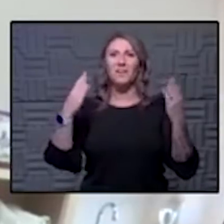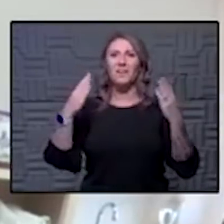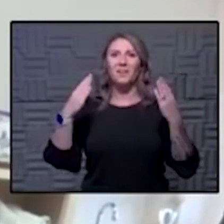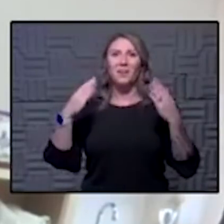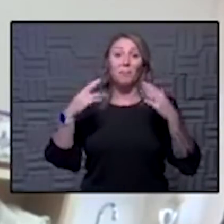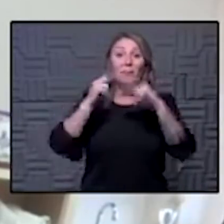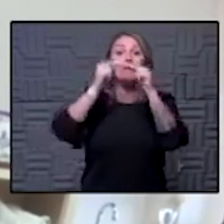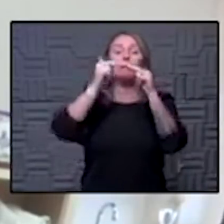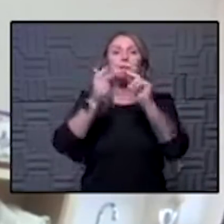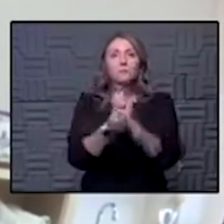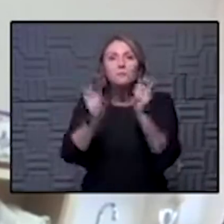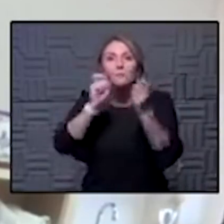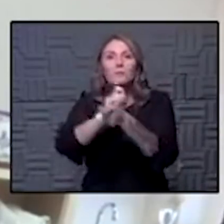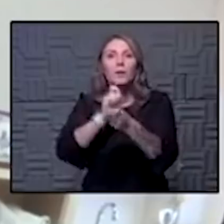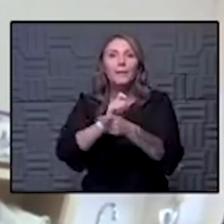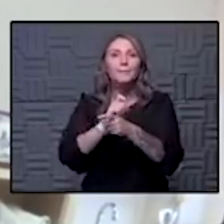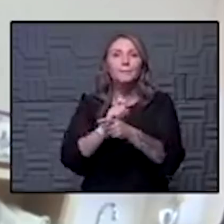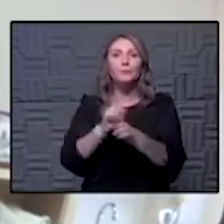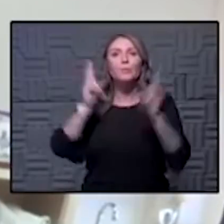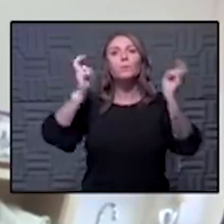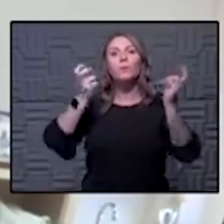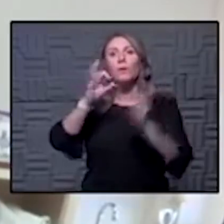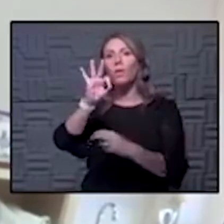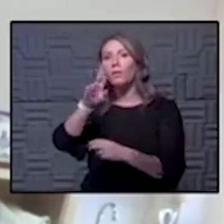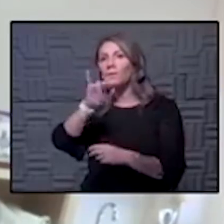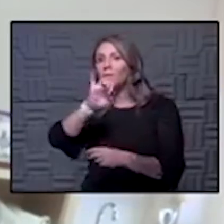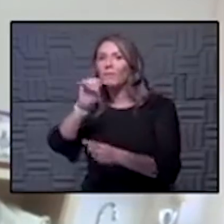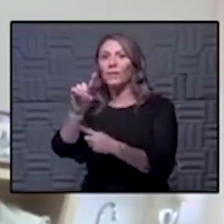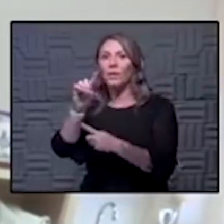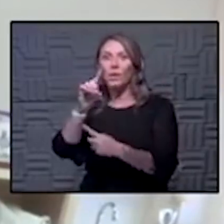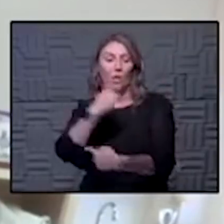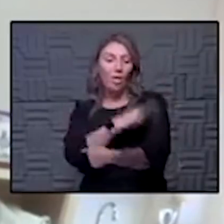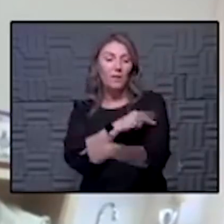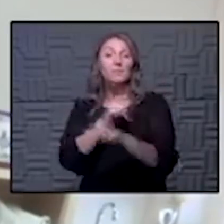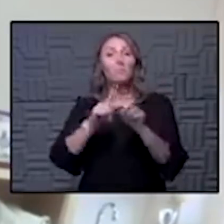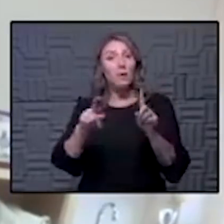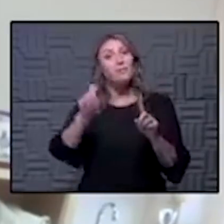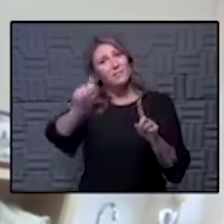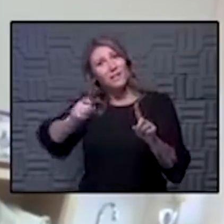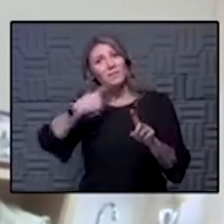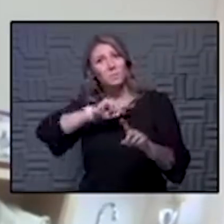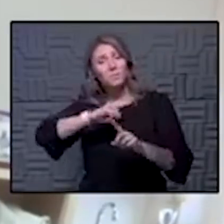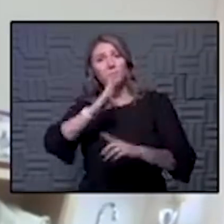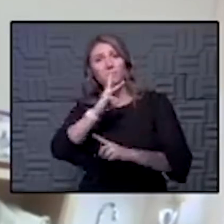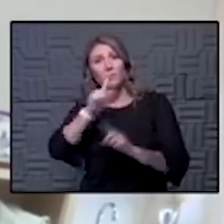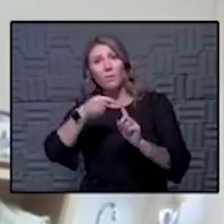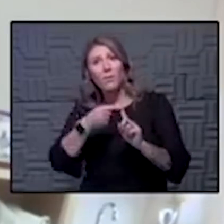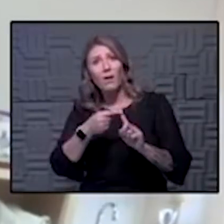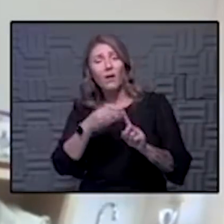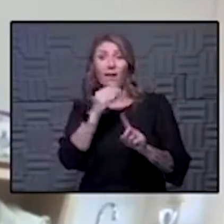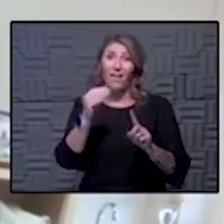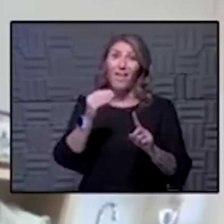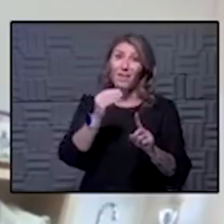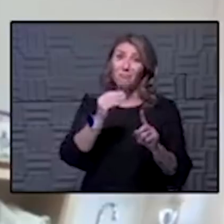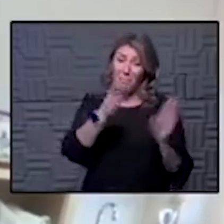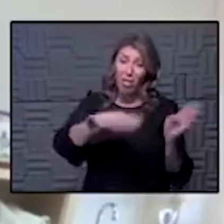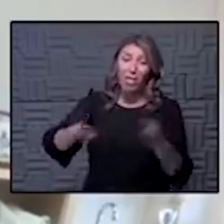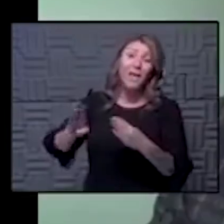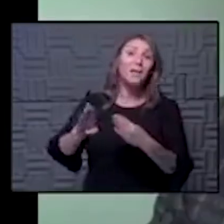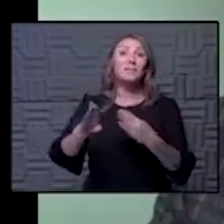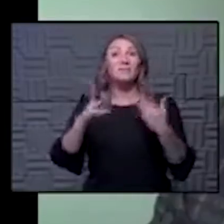converted to field hospitals today, but it's certainly being talked about and the contingency plans are being developed.